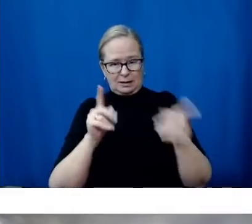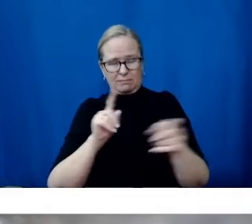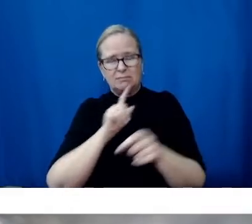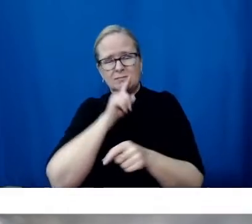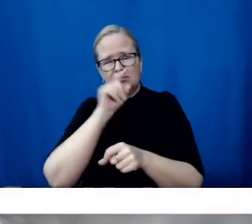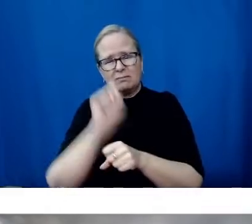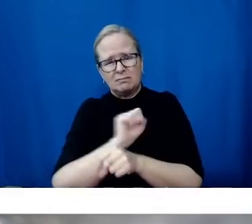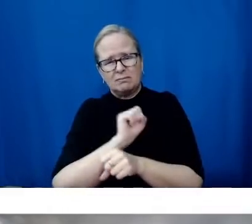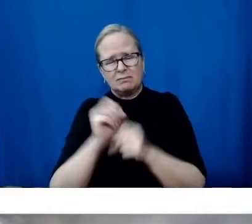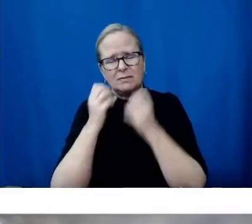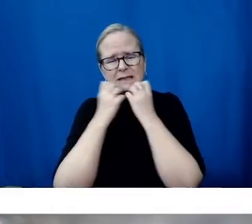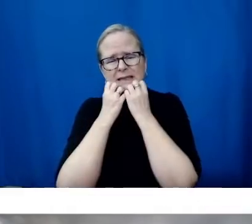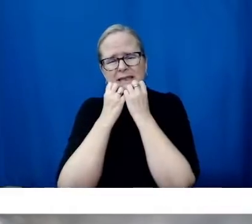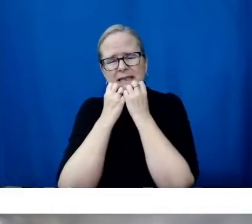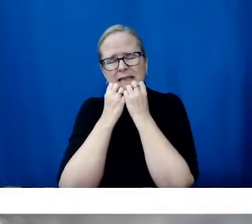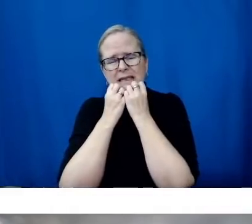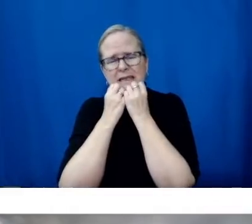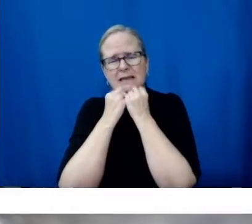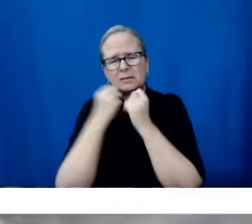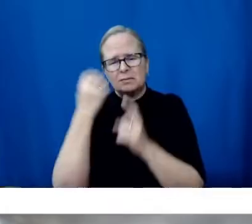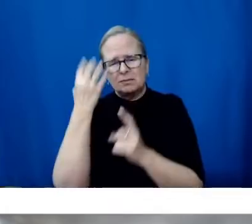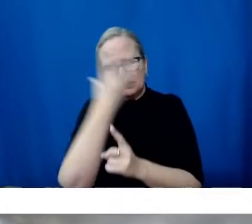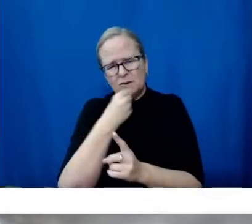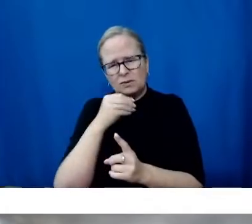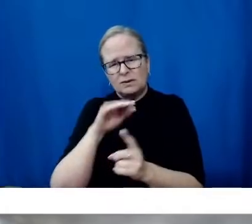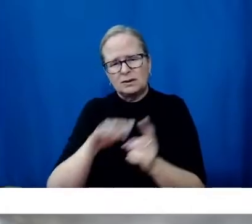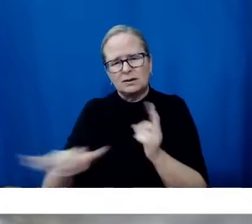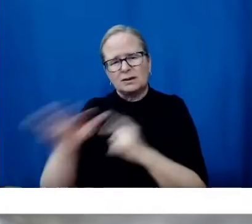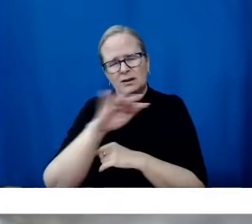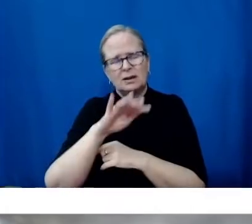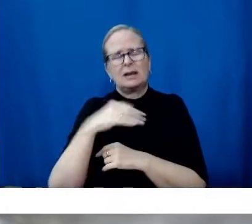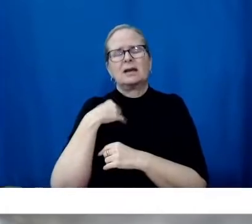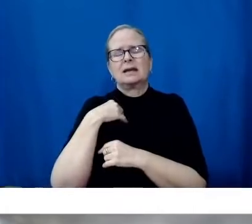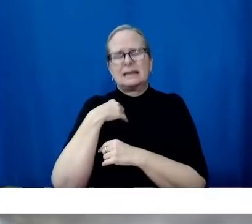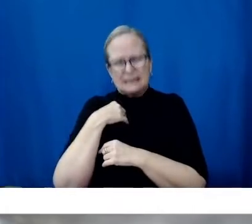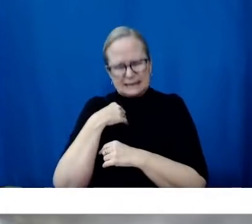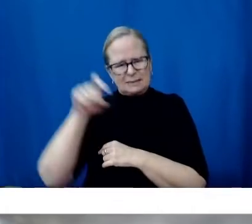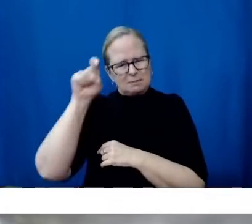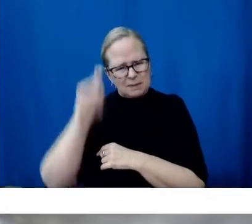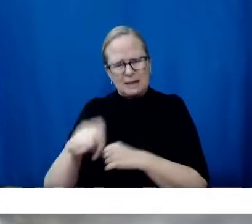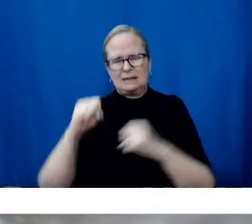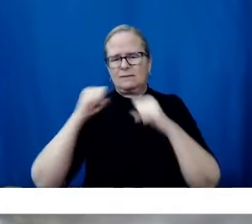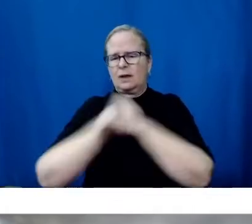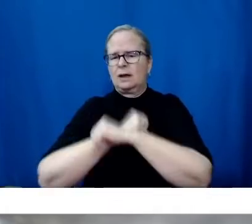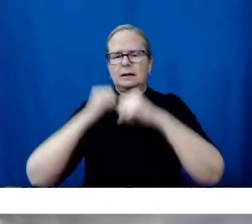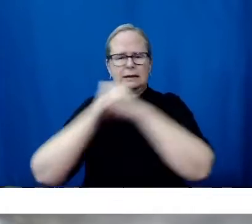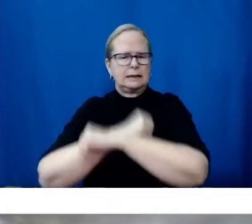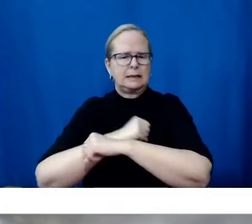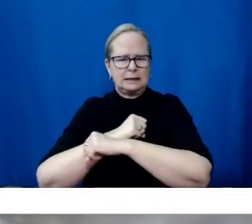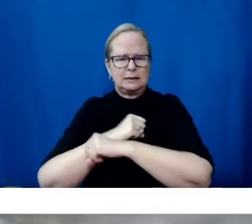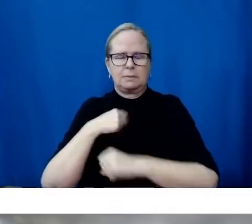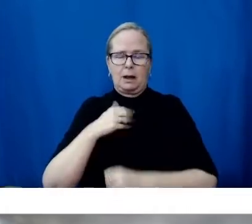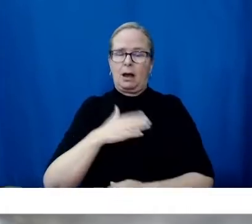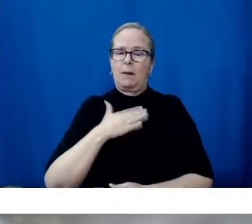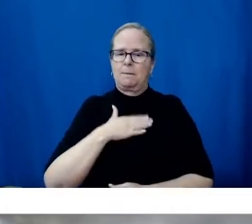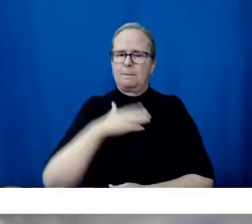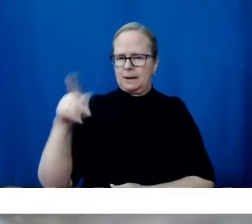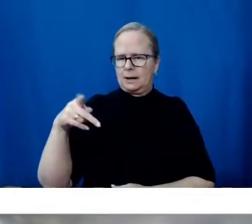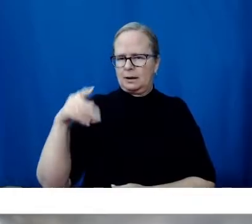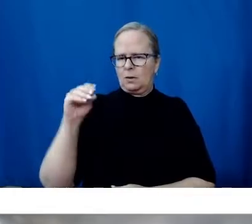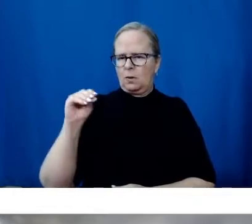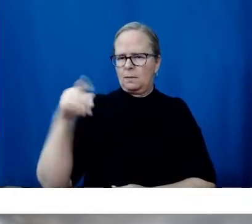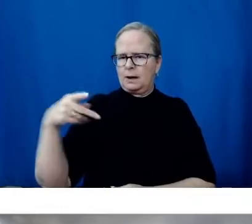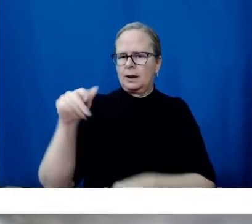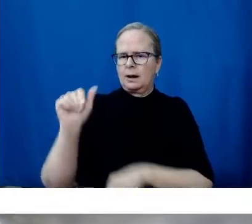is special and that we need to fight. And so I'm just really happy that Protect Our Province Alberta exists so that we